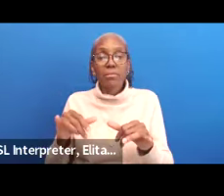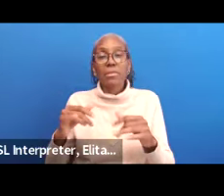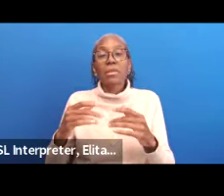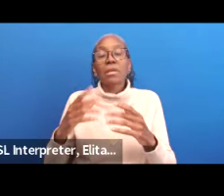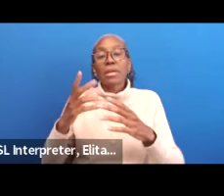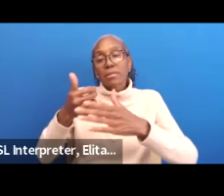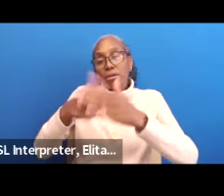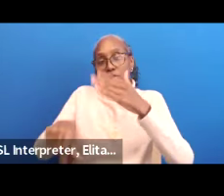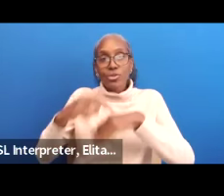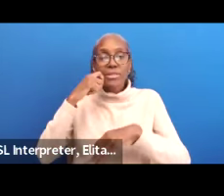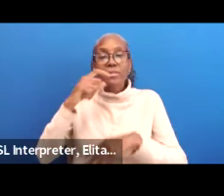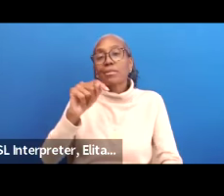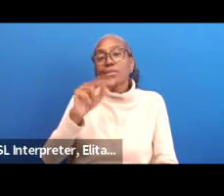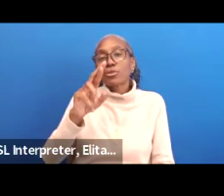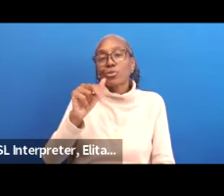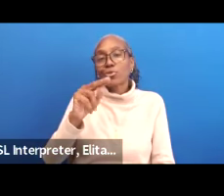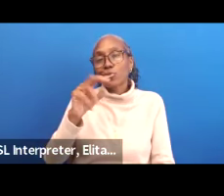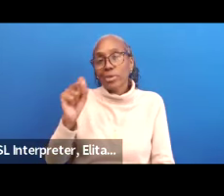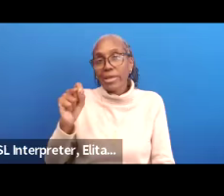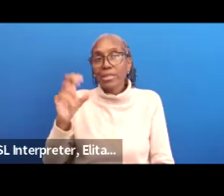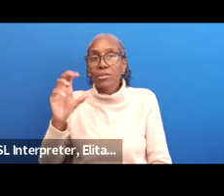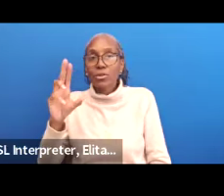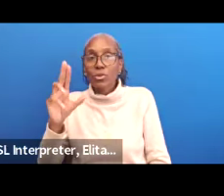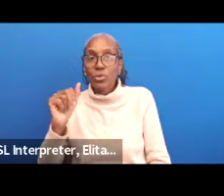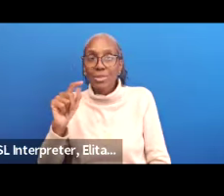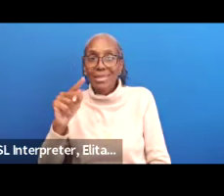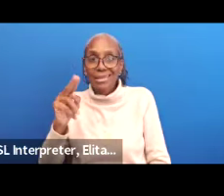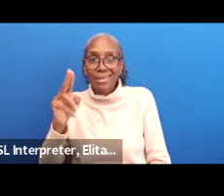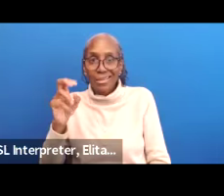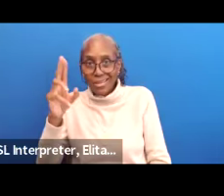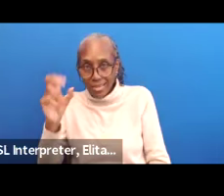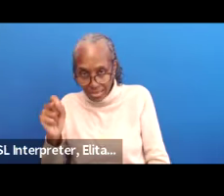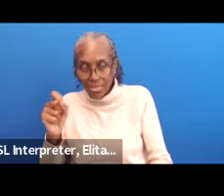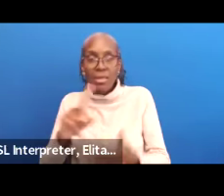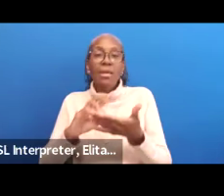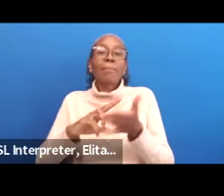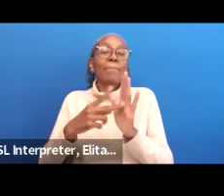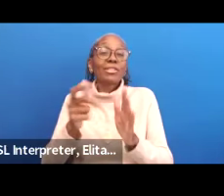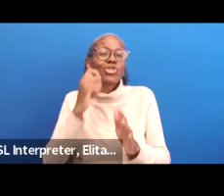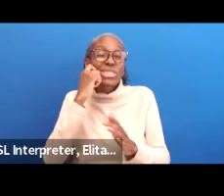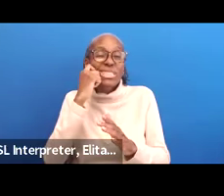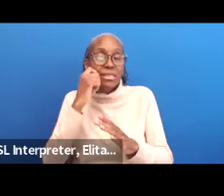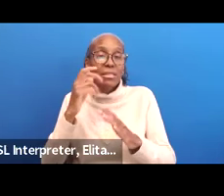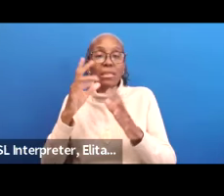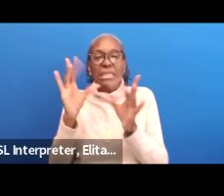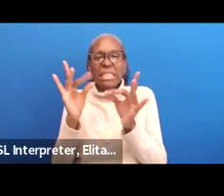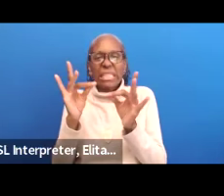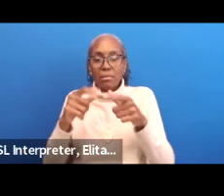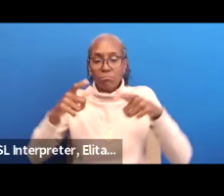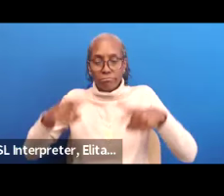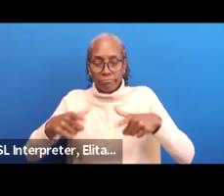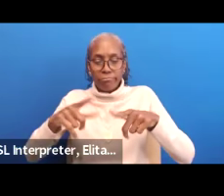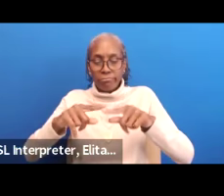transcutaneous, which means it's sticky pads put on your skin, spinal